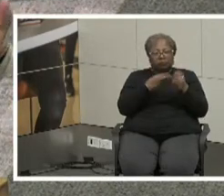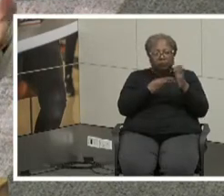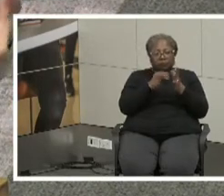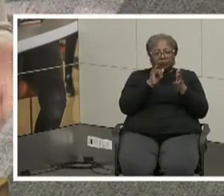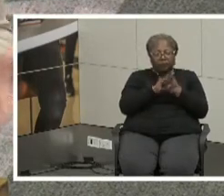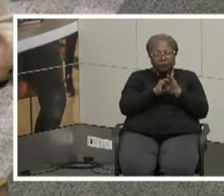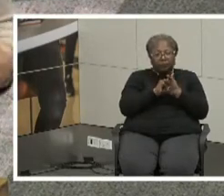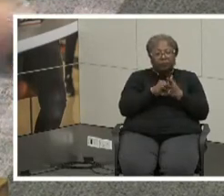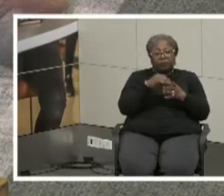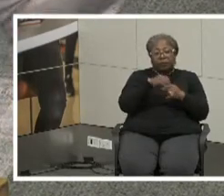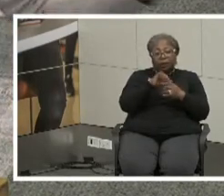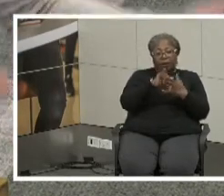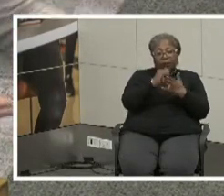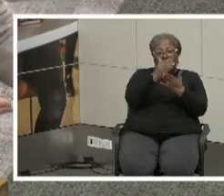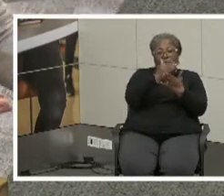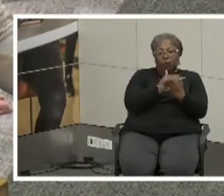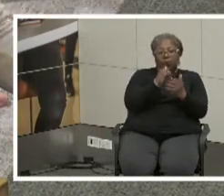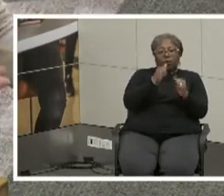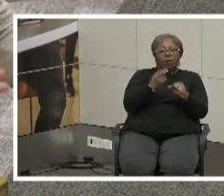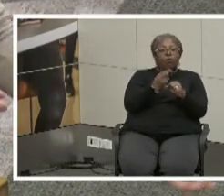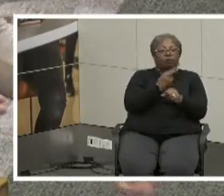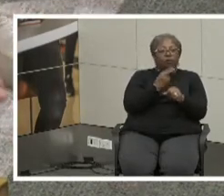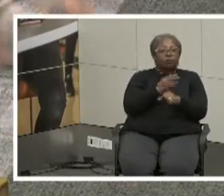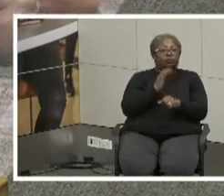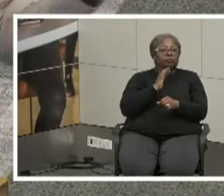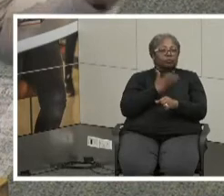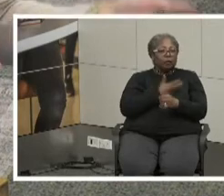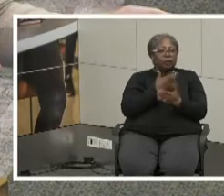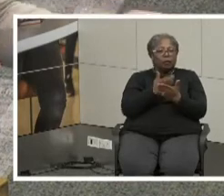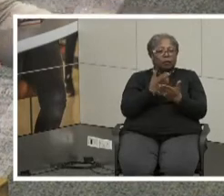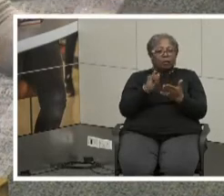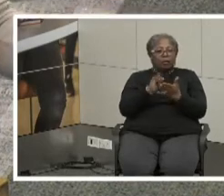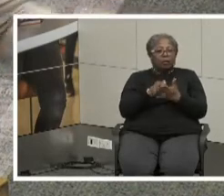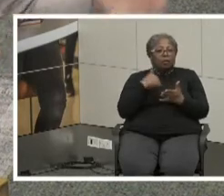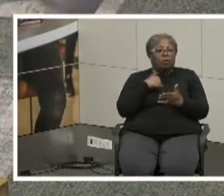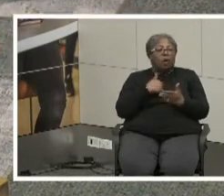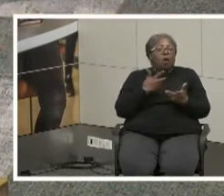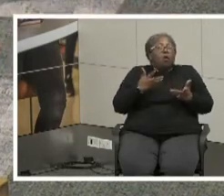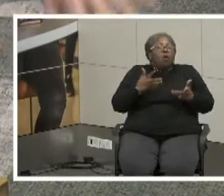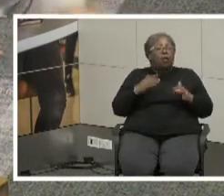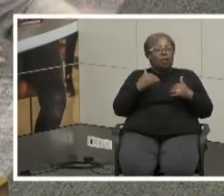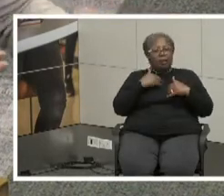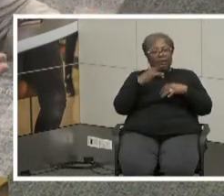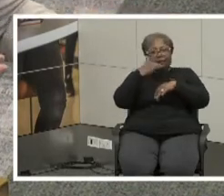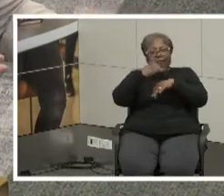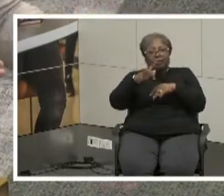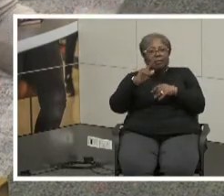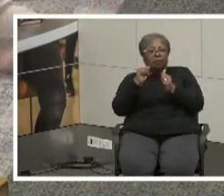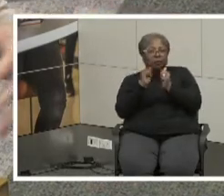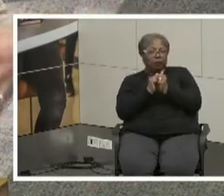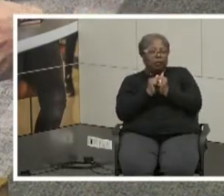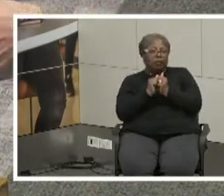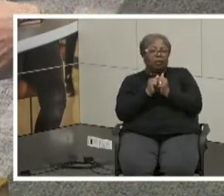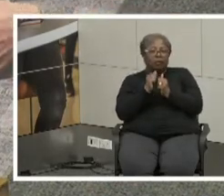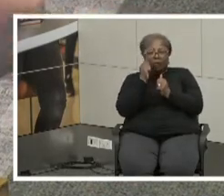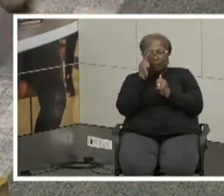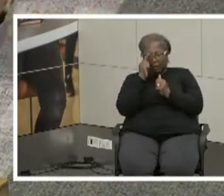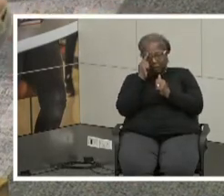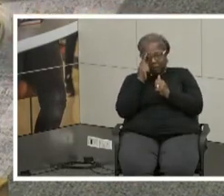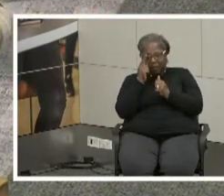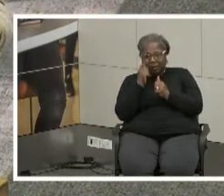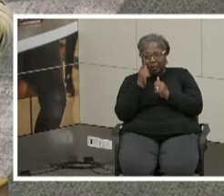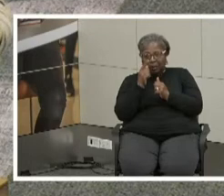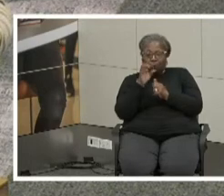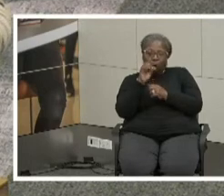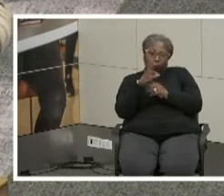that in these courses we can use our underlying resources that we already have available through us through existing District licenses um